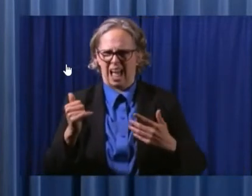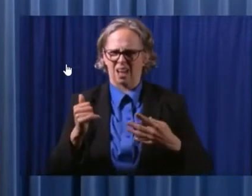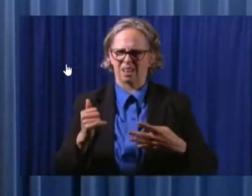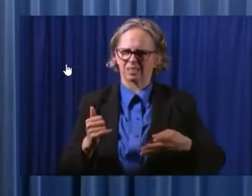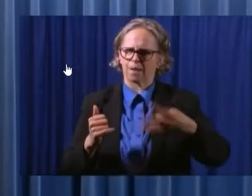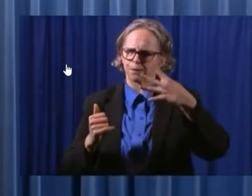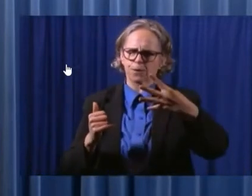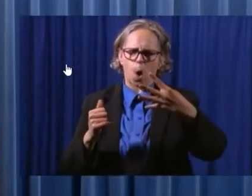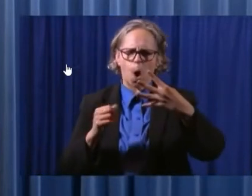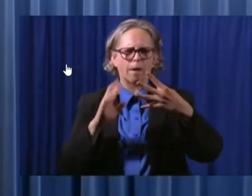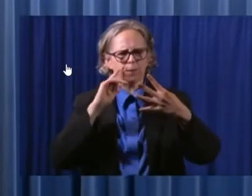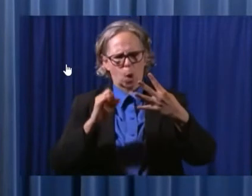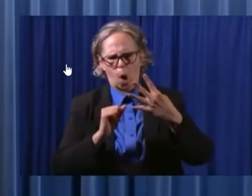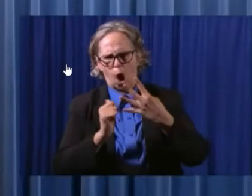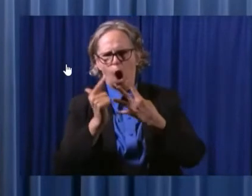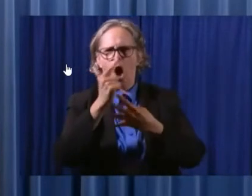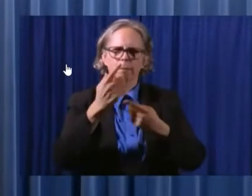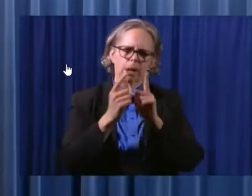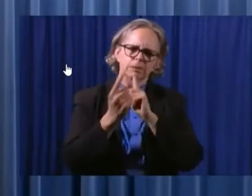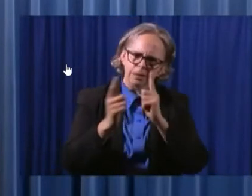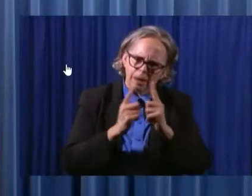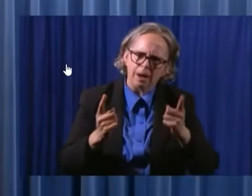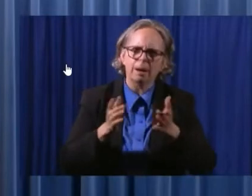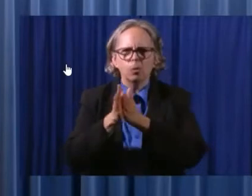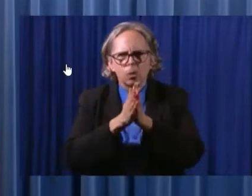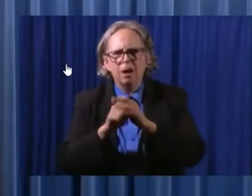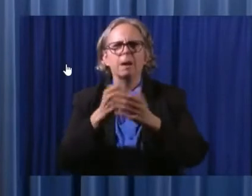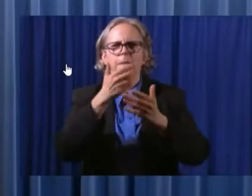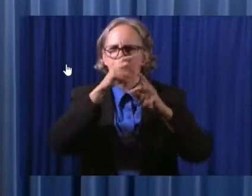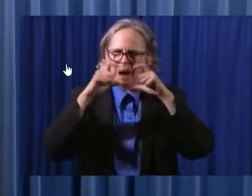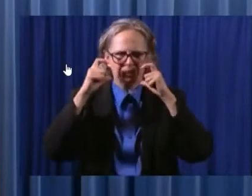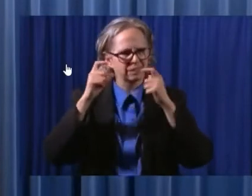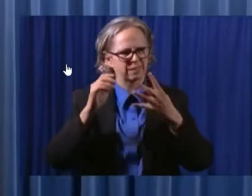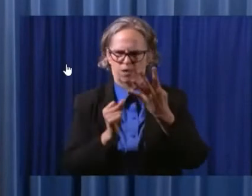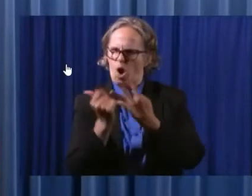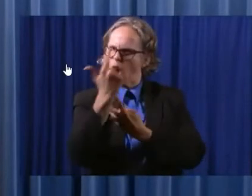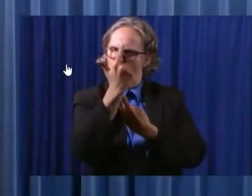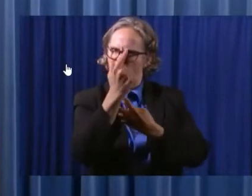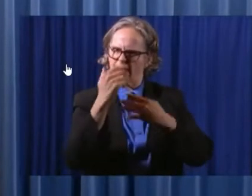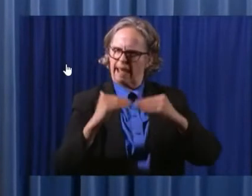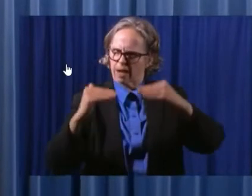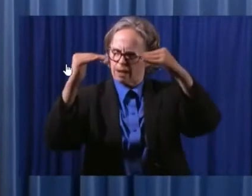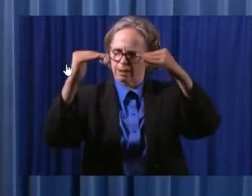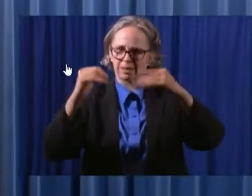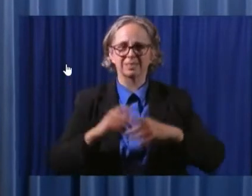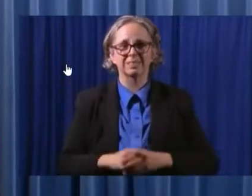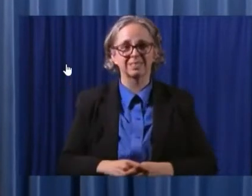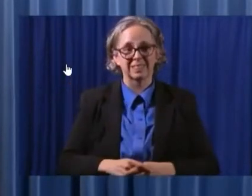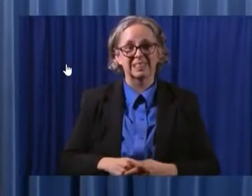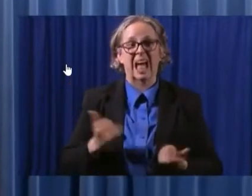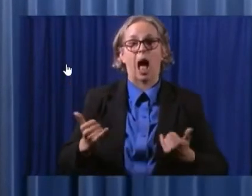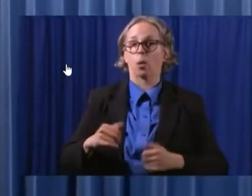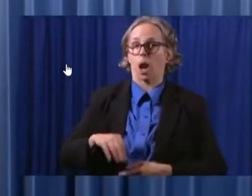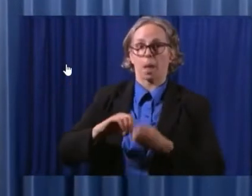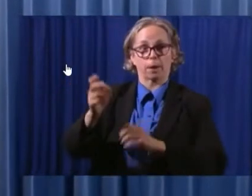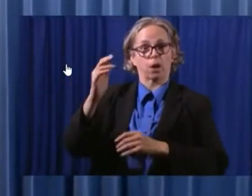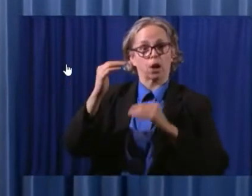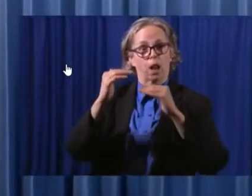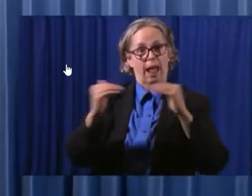started with the yellow. Let me go to level 2, which